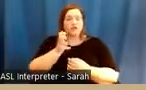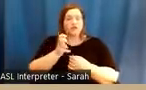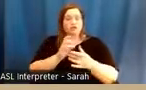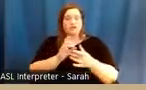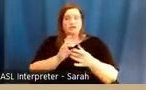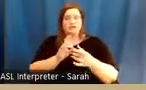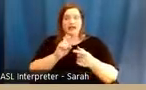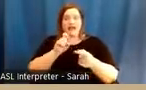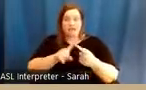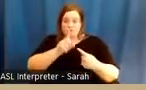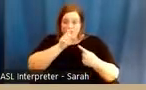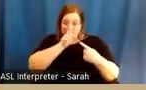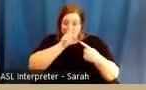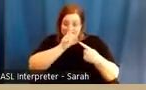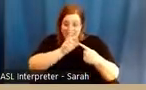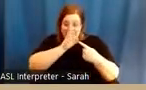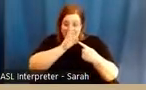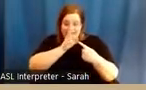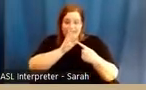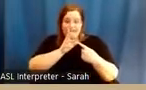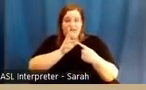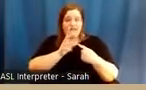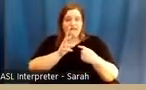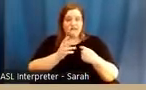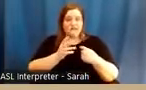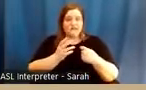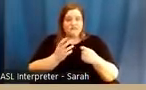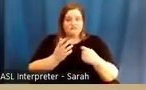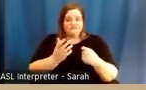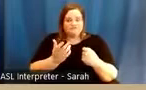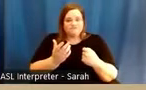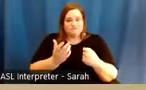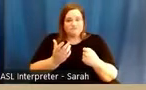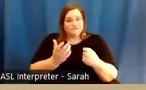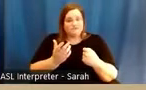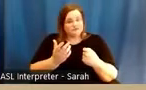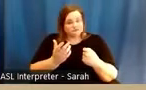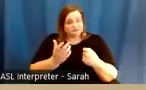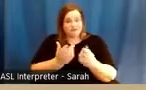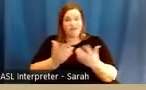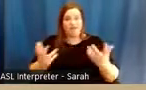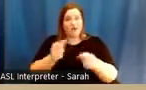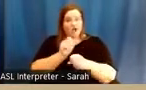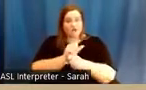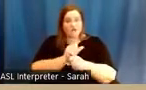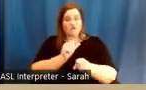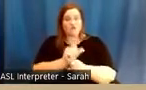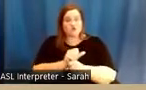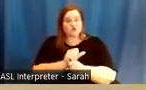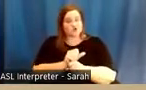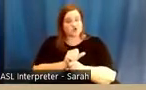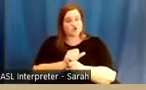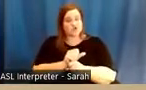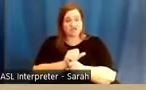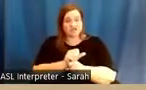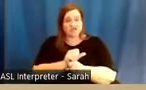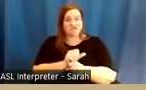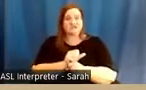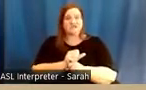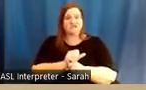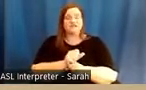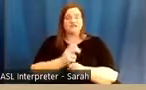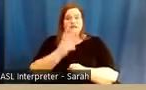to say out loud that we have a lot of work to do. And I think the folks that I've seen on this committee, on